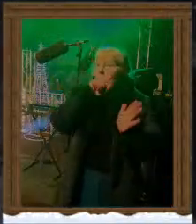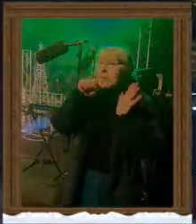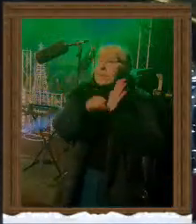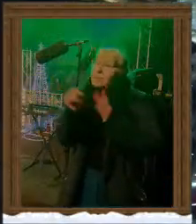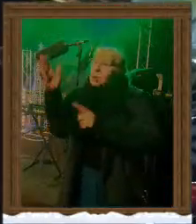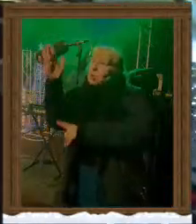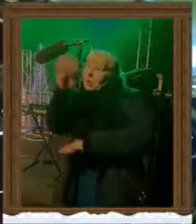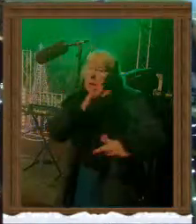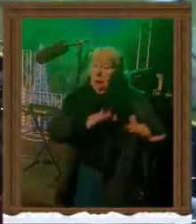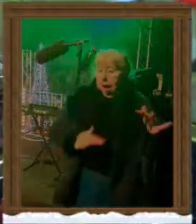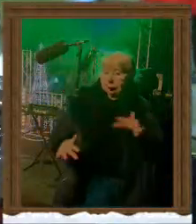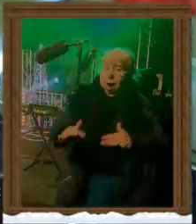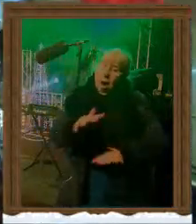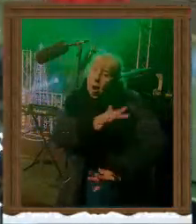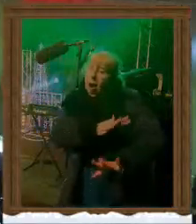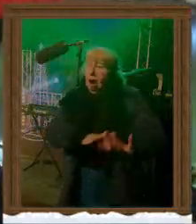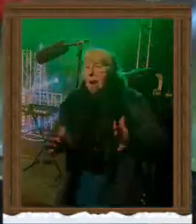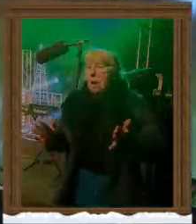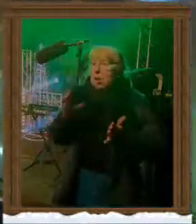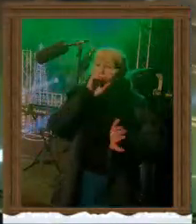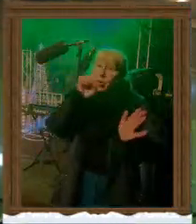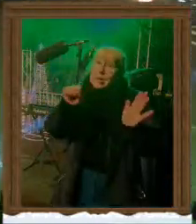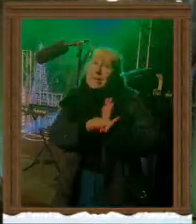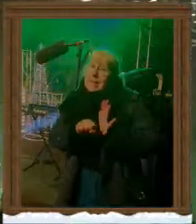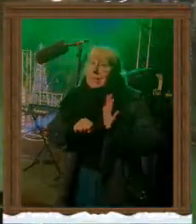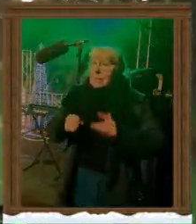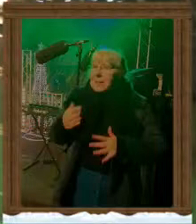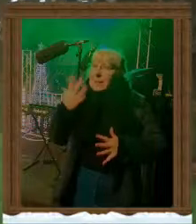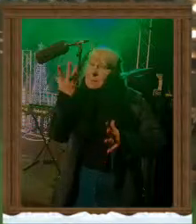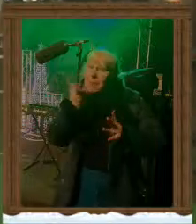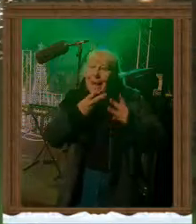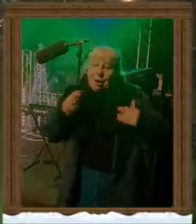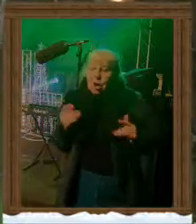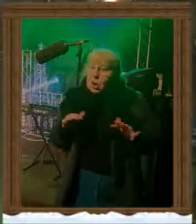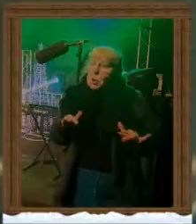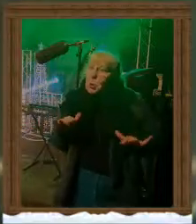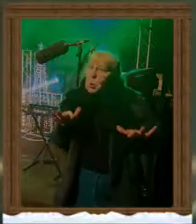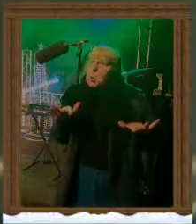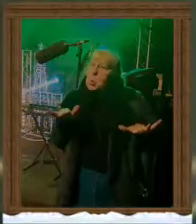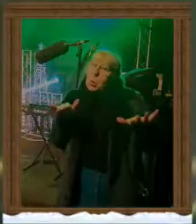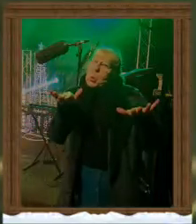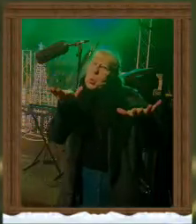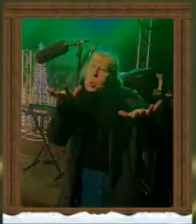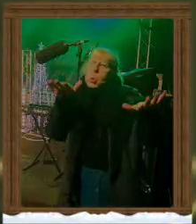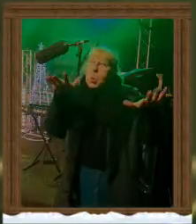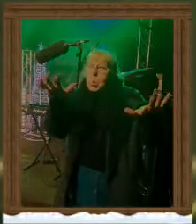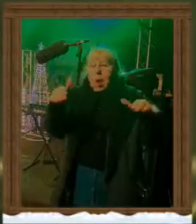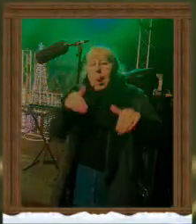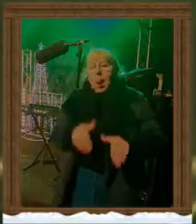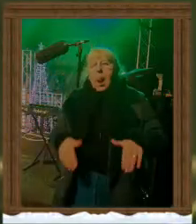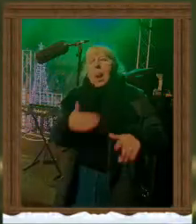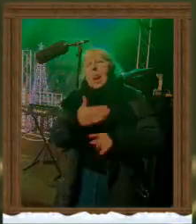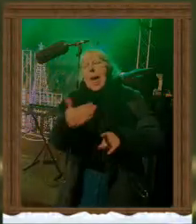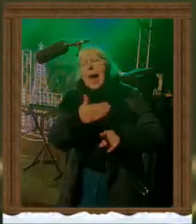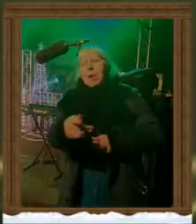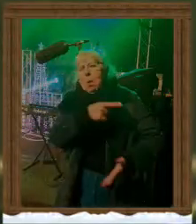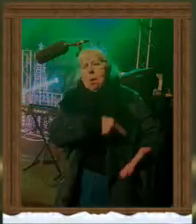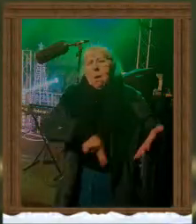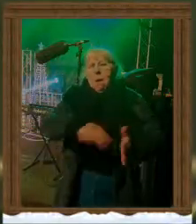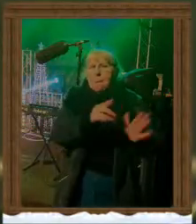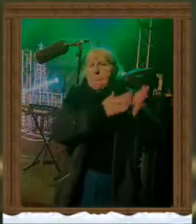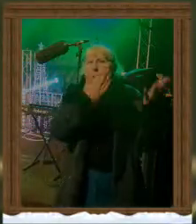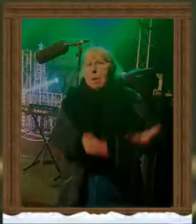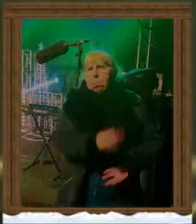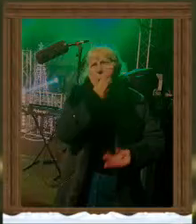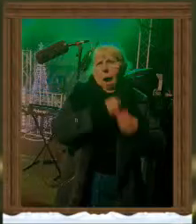the Christmas tree, let the Christmas spirit ring. Later we'll have some pumpkin